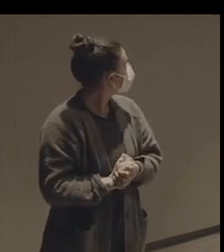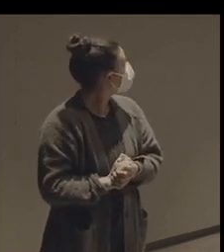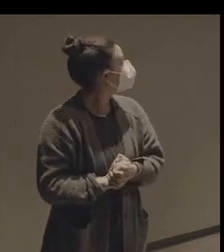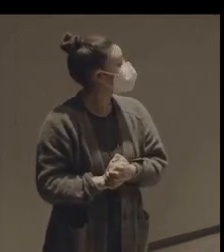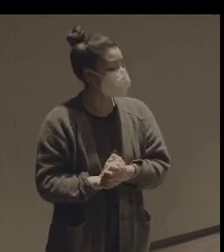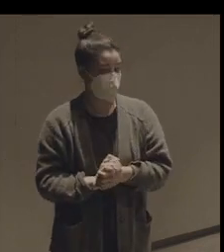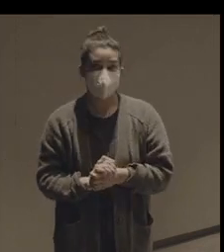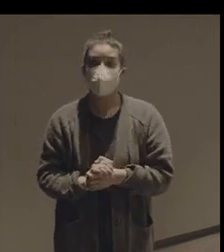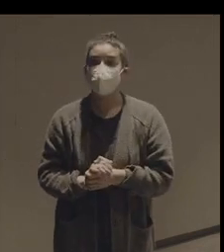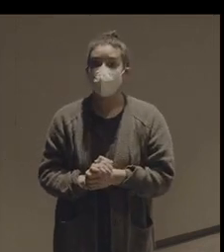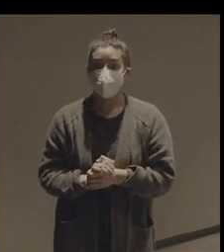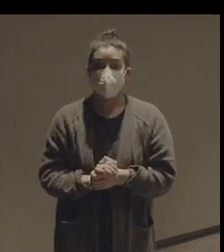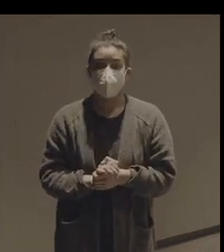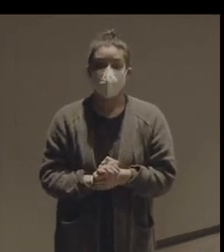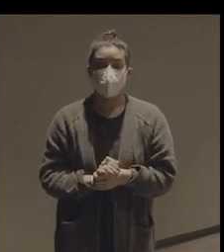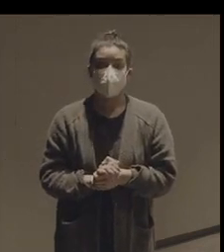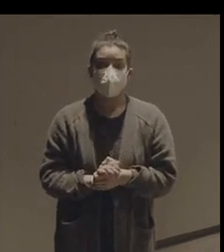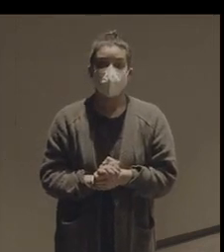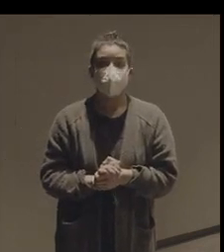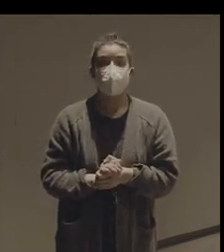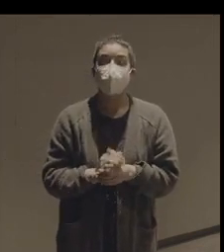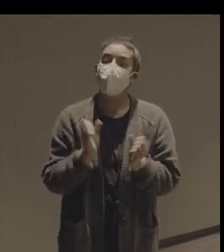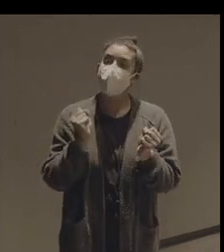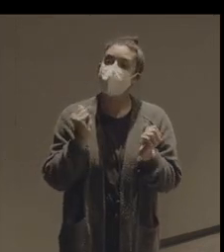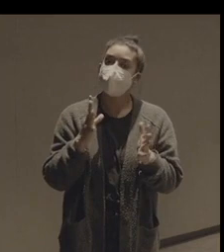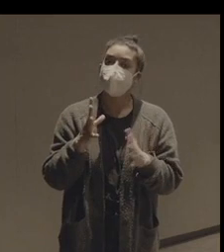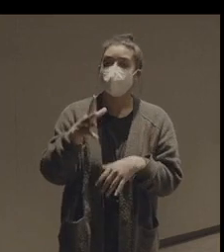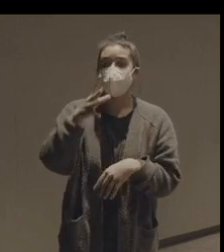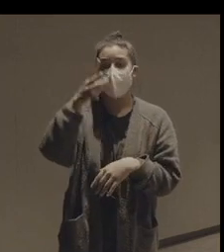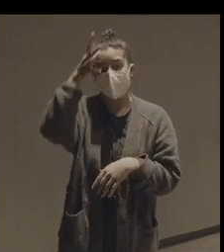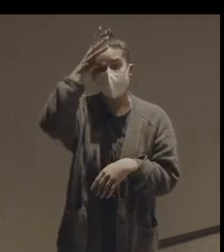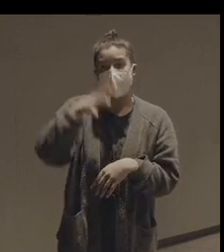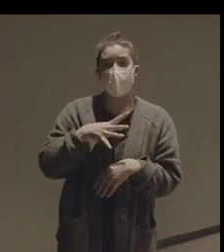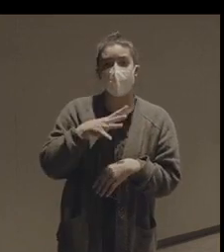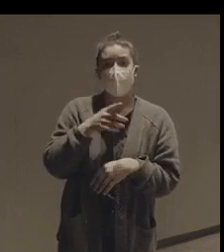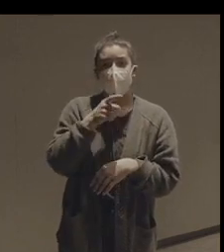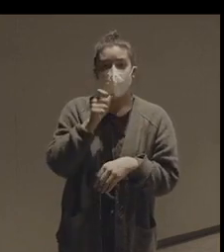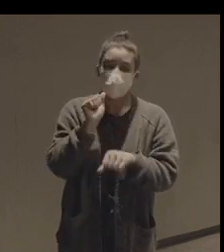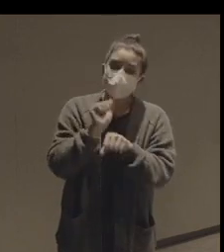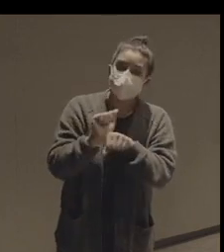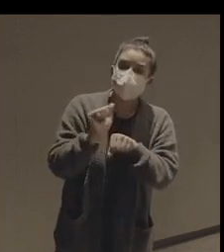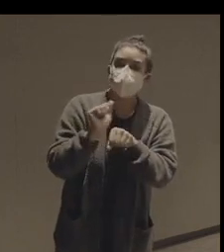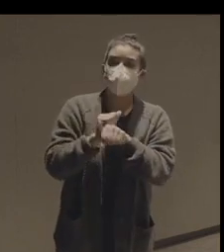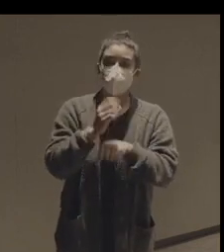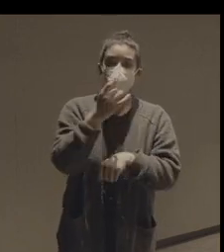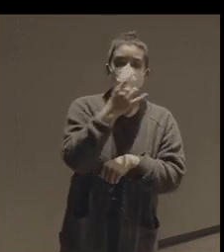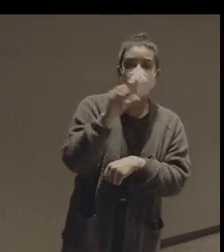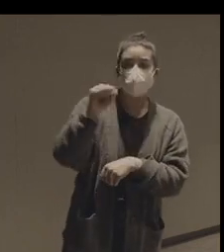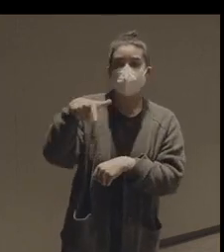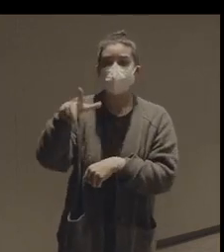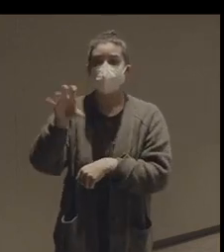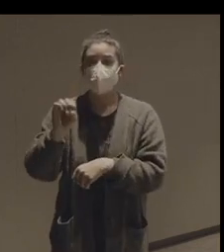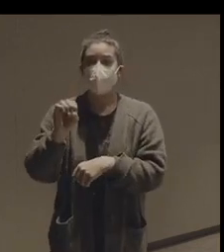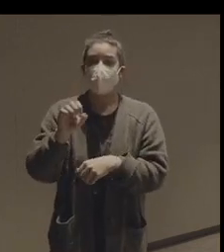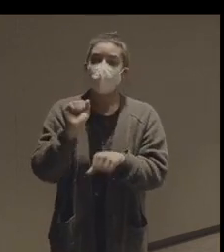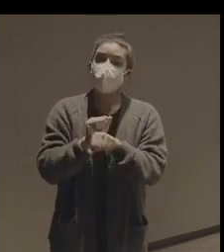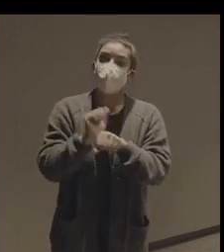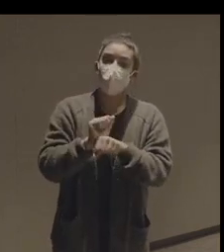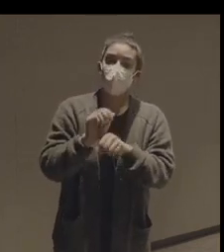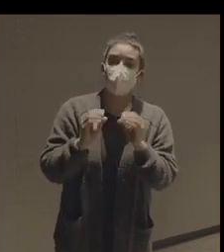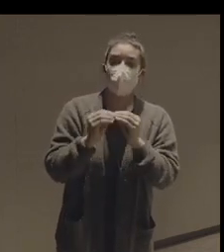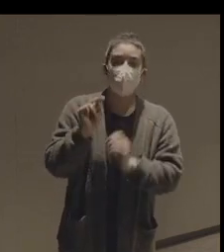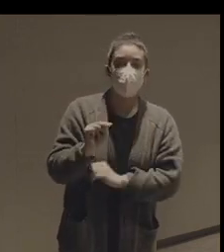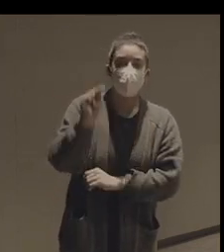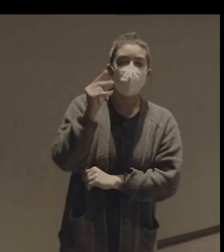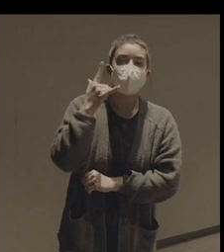this first piece is a very early cloud box by Peter Alexander. And I'm showing two views of the same work because you can see the